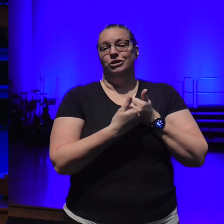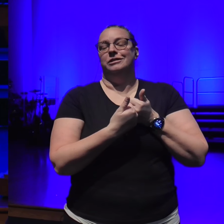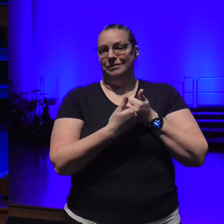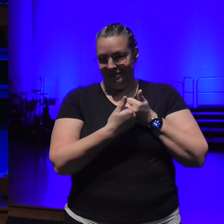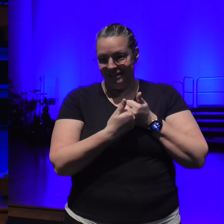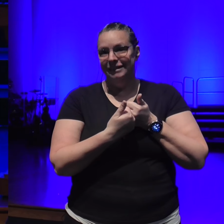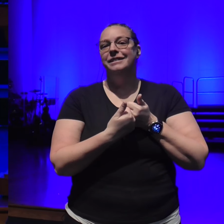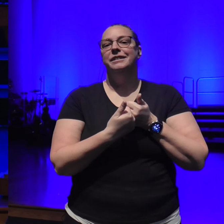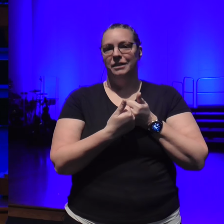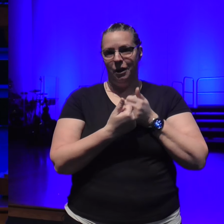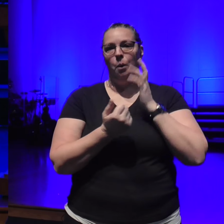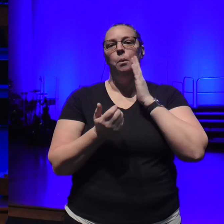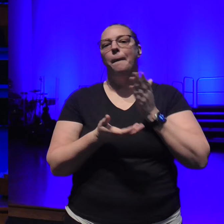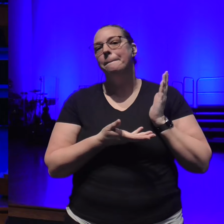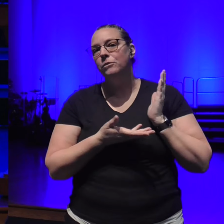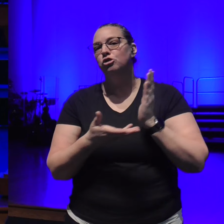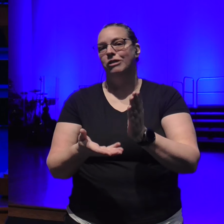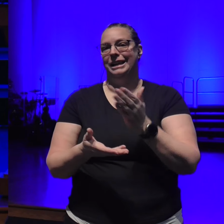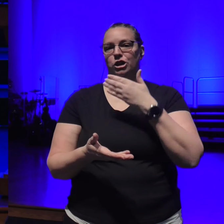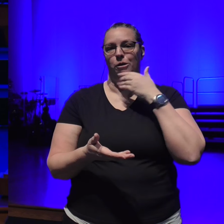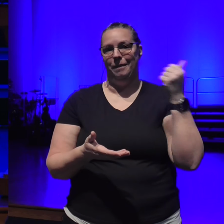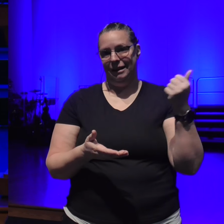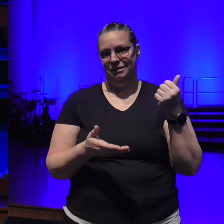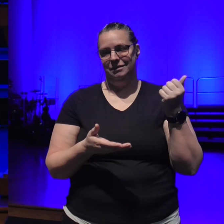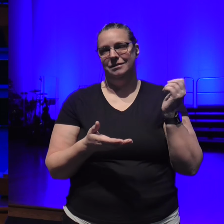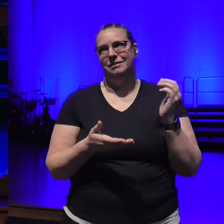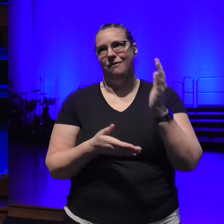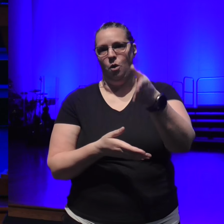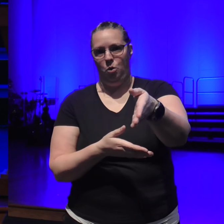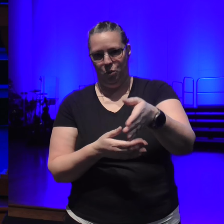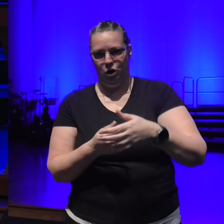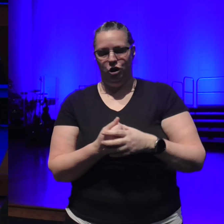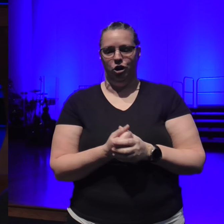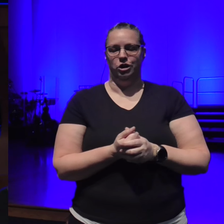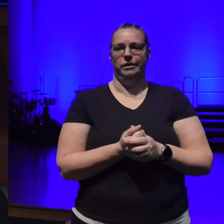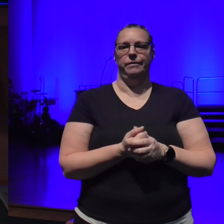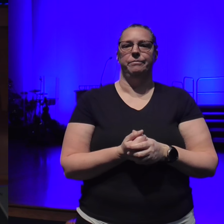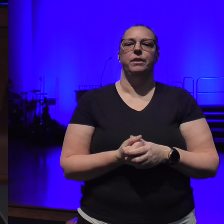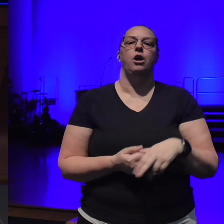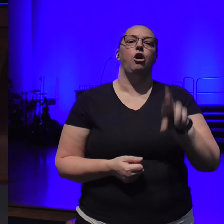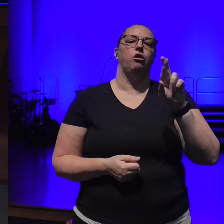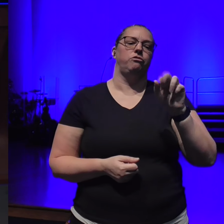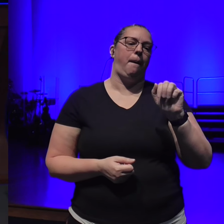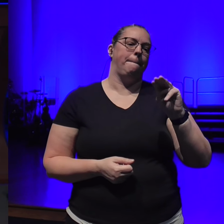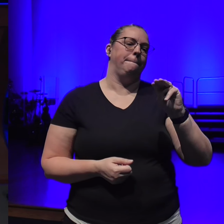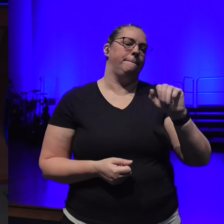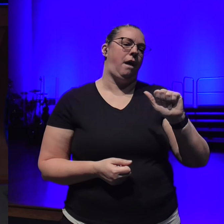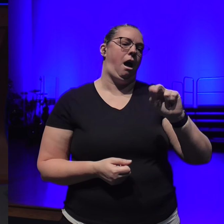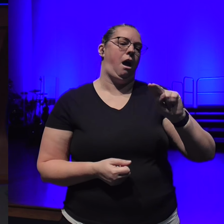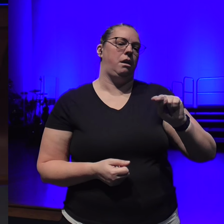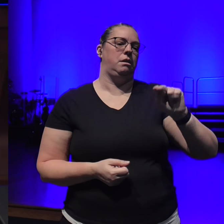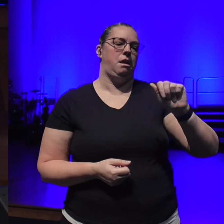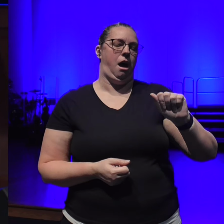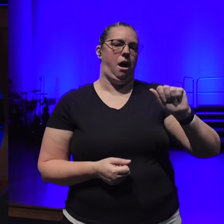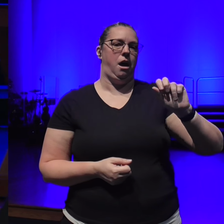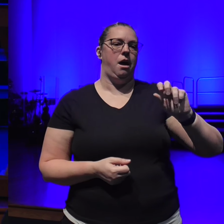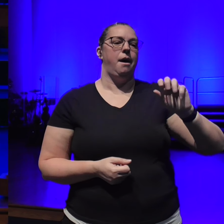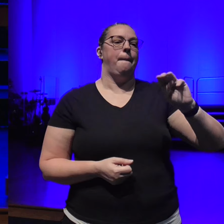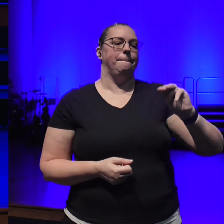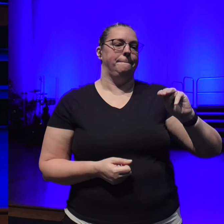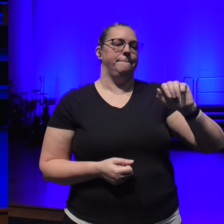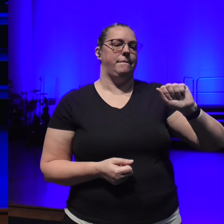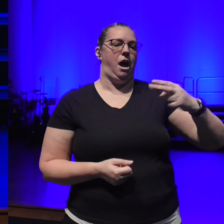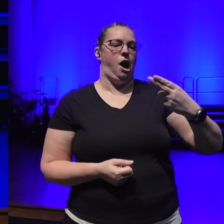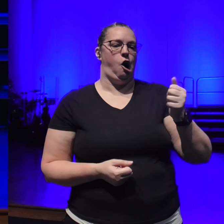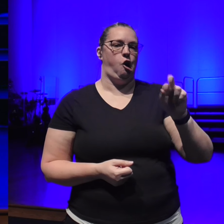ourselves forward. The great Ramana Maharshi, who taught in India and was believed by